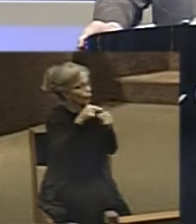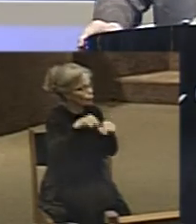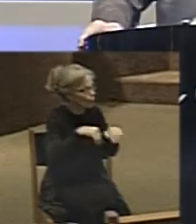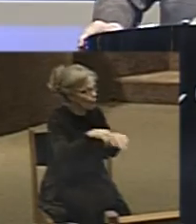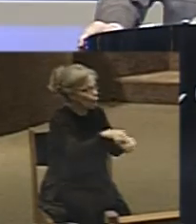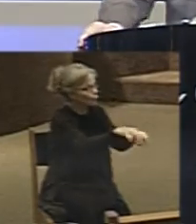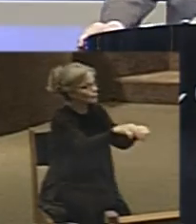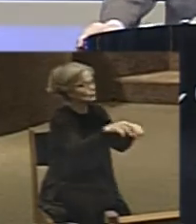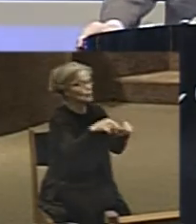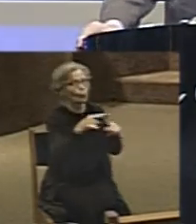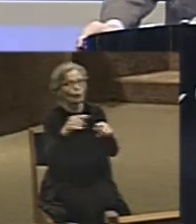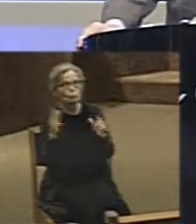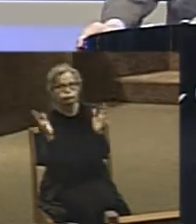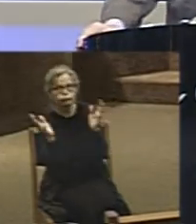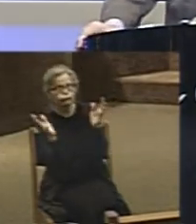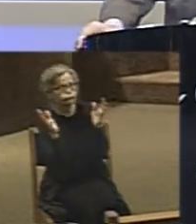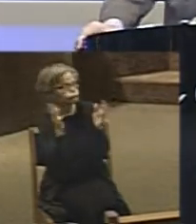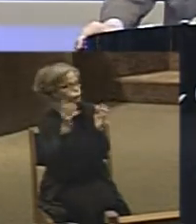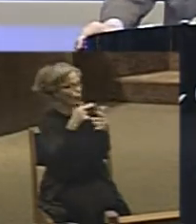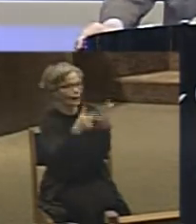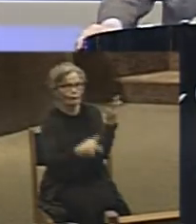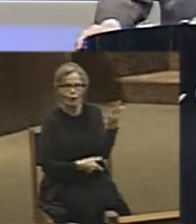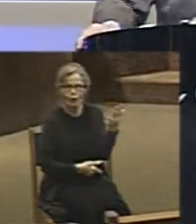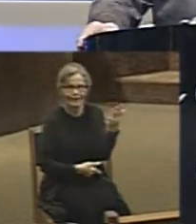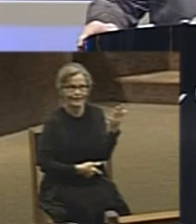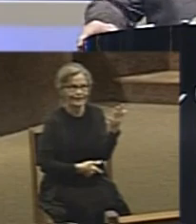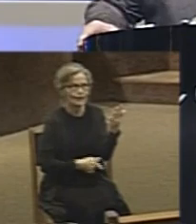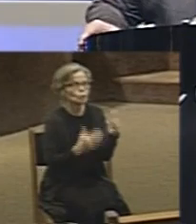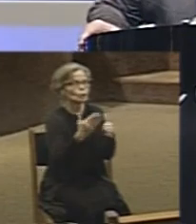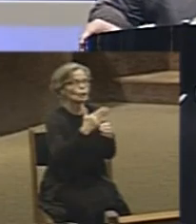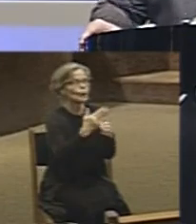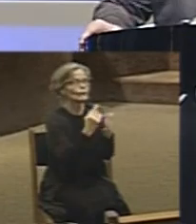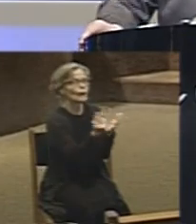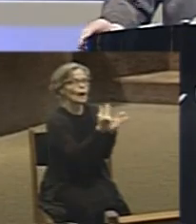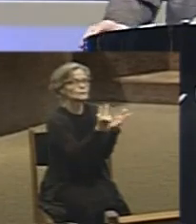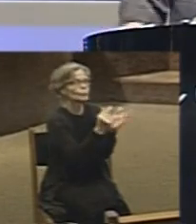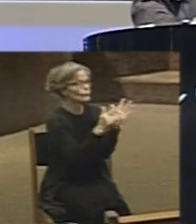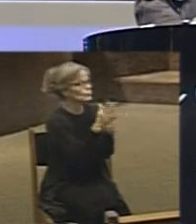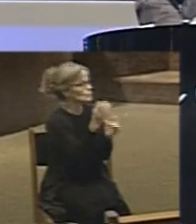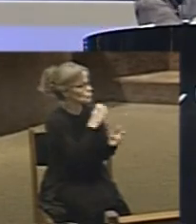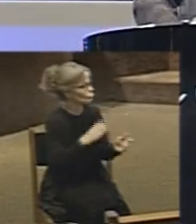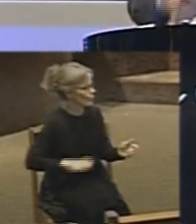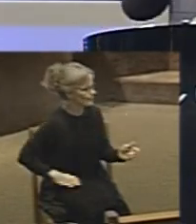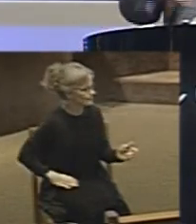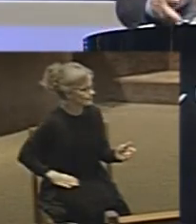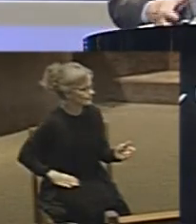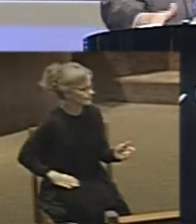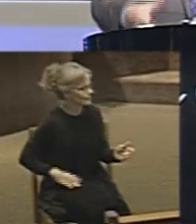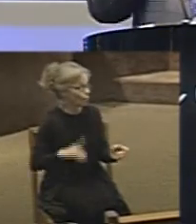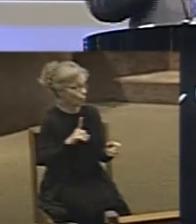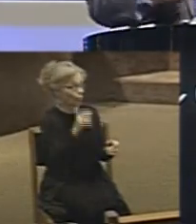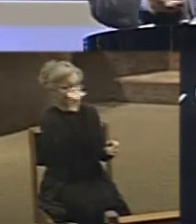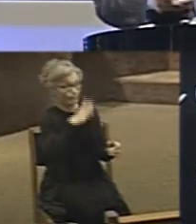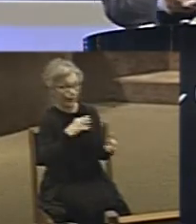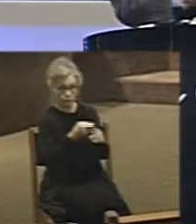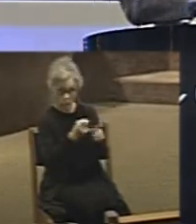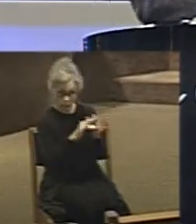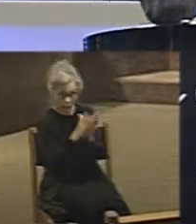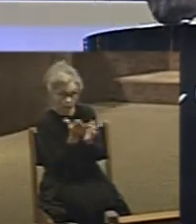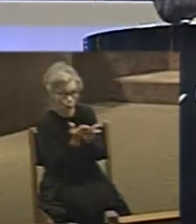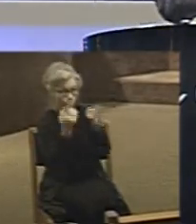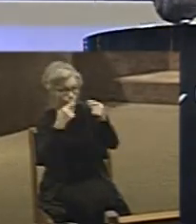communicating the gospel of the ways of Jesus Christ. The apostolic writer proclaimed that his greatest